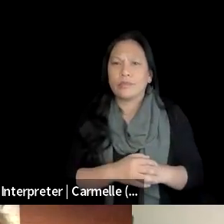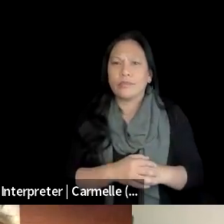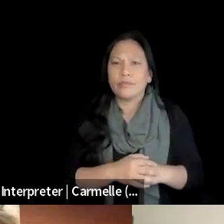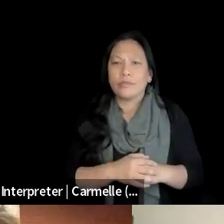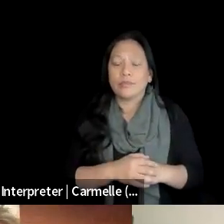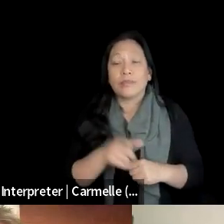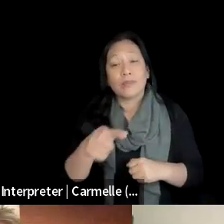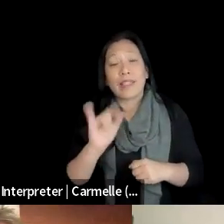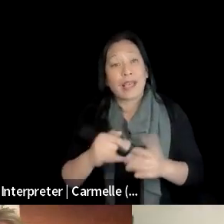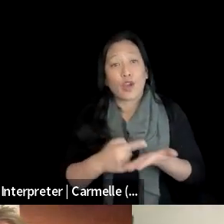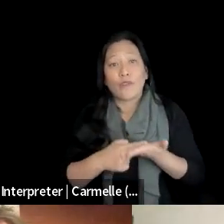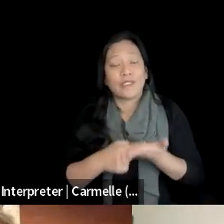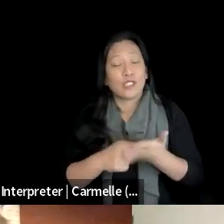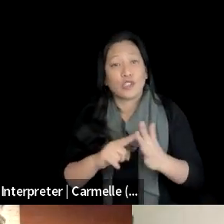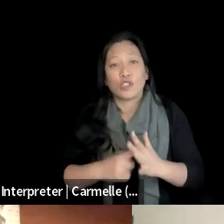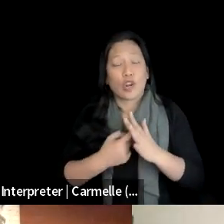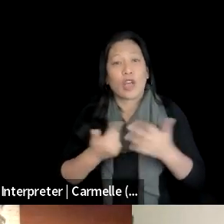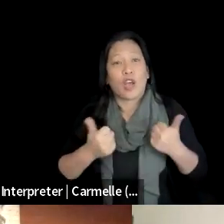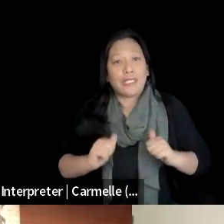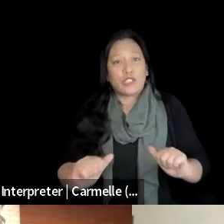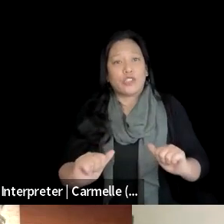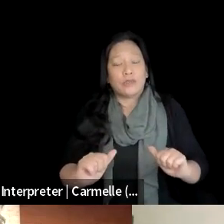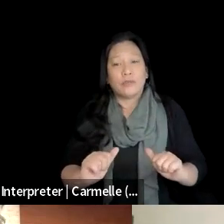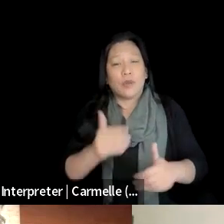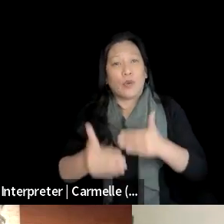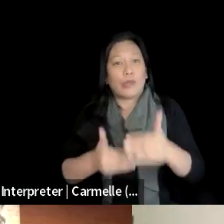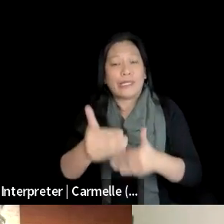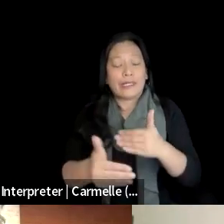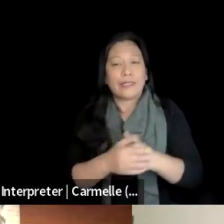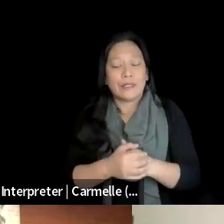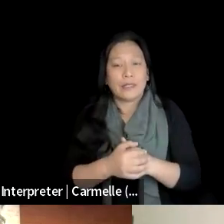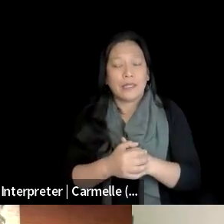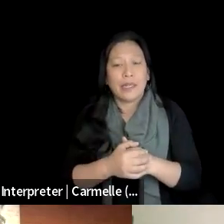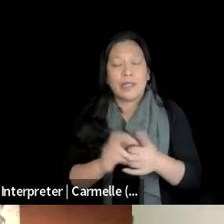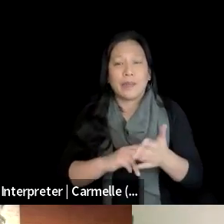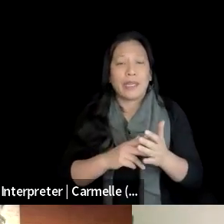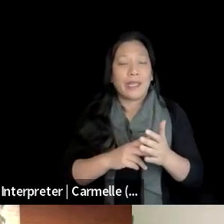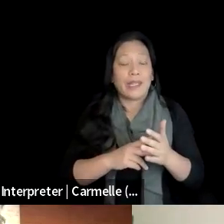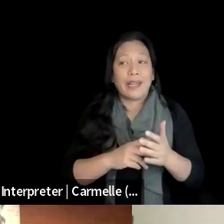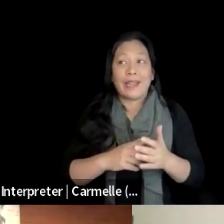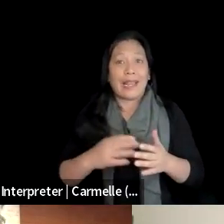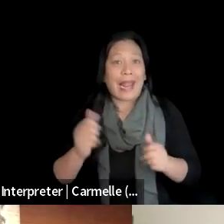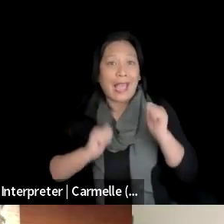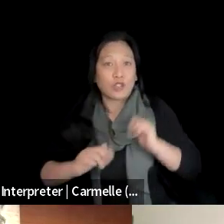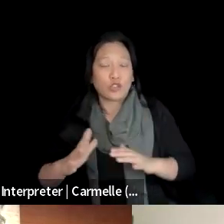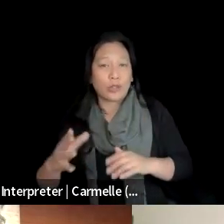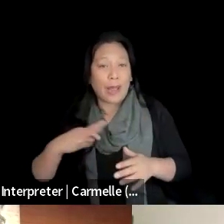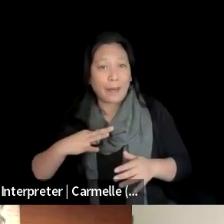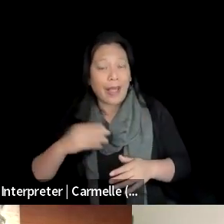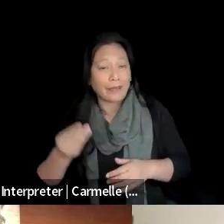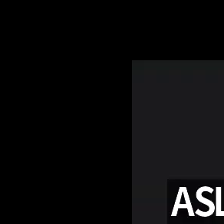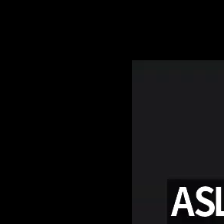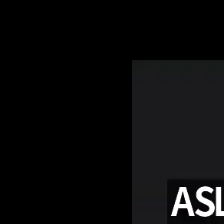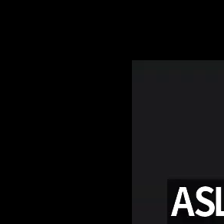conversation from the audition process. So from the moment that like an actor submits to audition, like we're already in conversation about